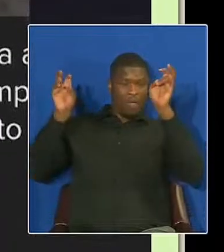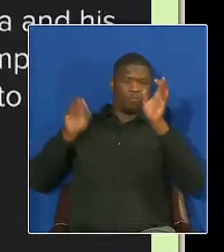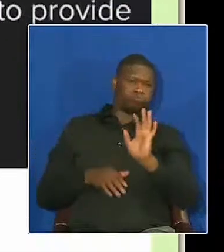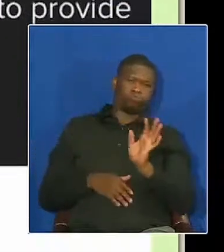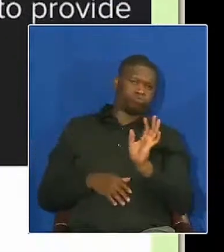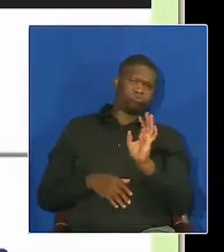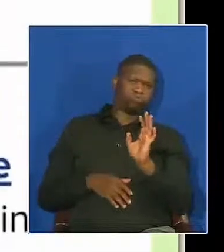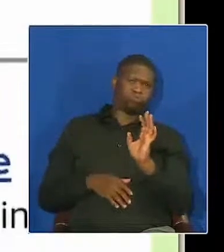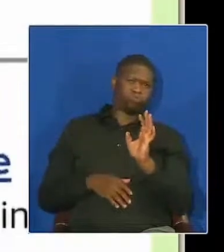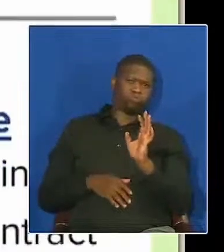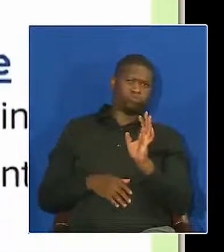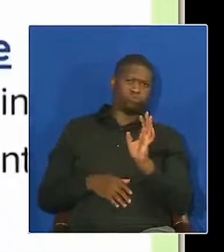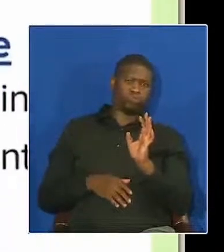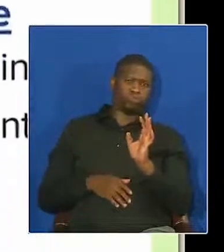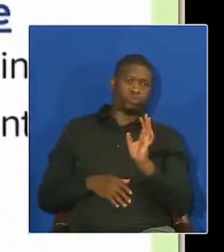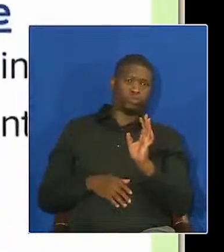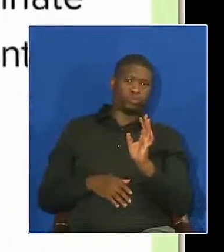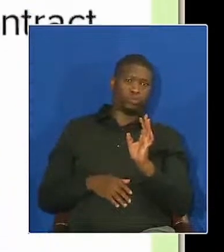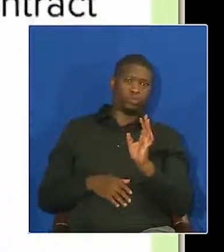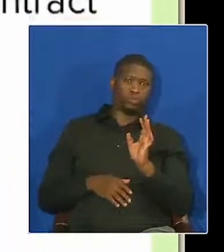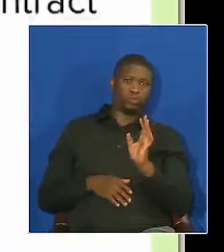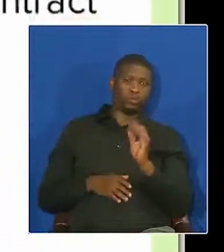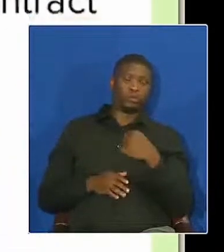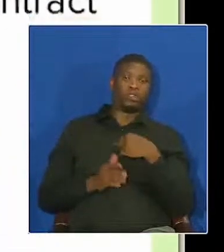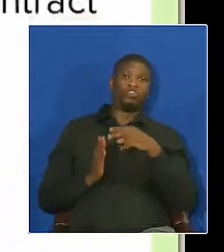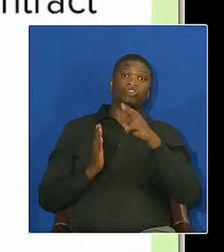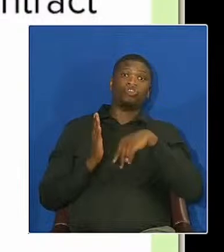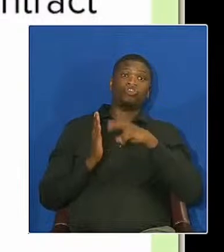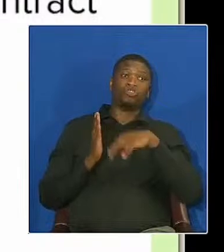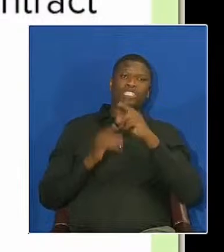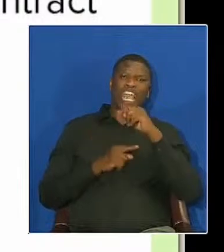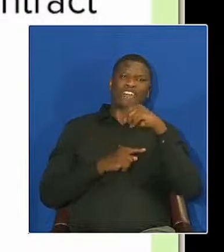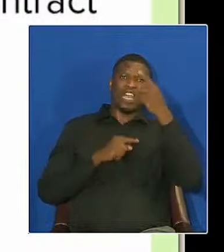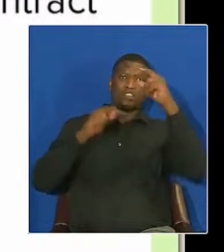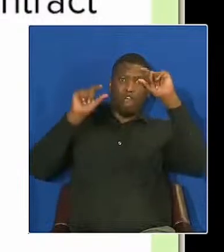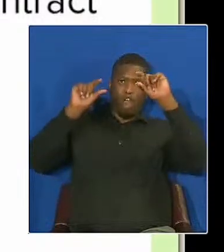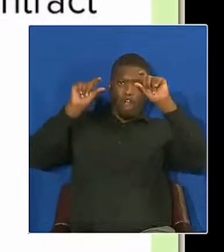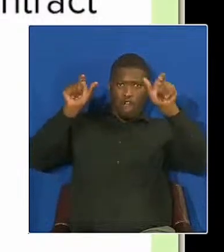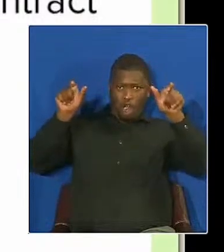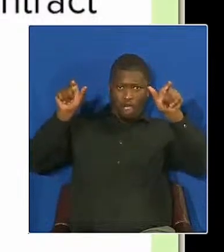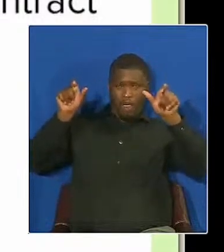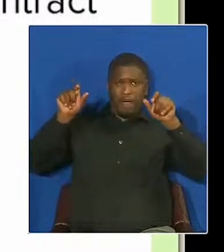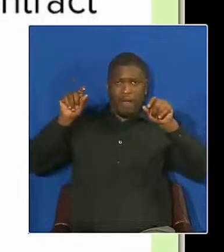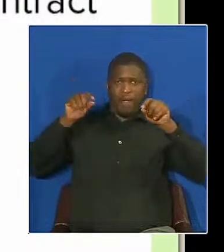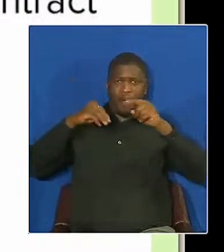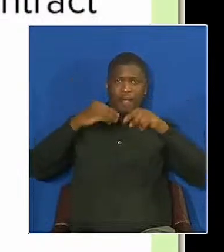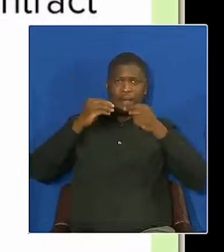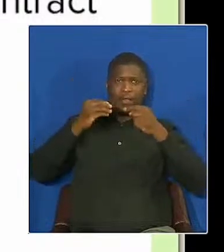titles underneath the photo. I'm reading the first part of the